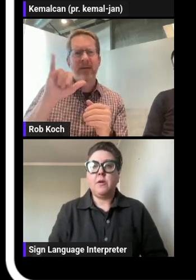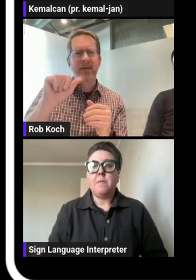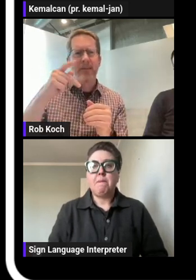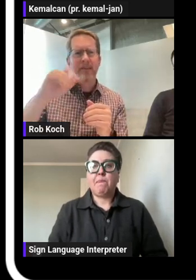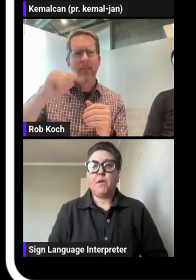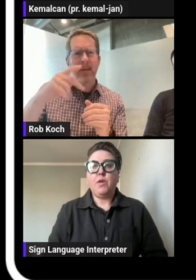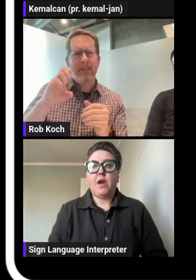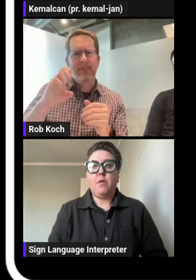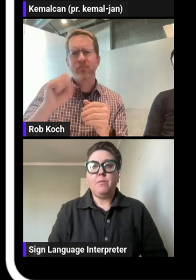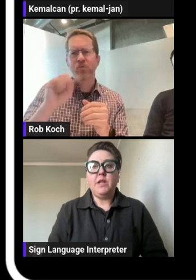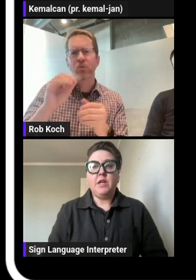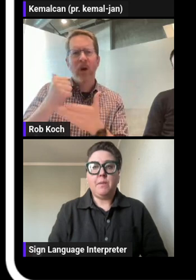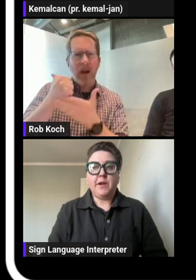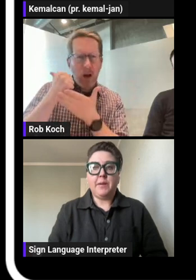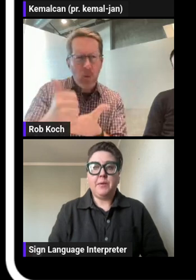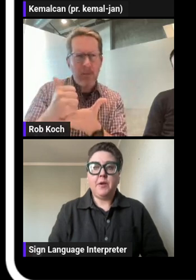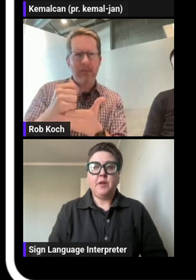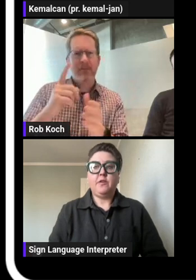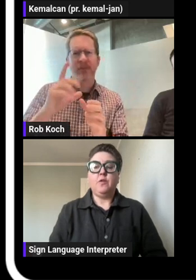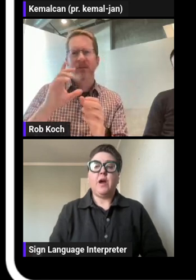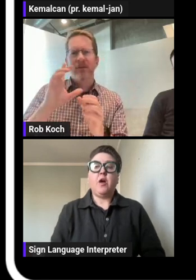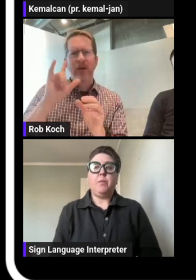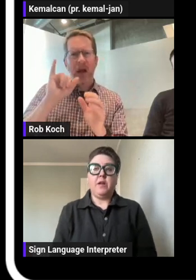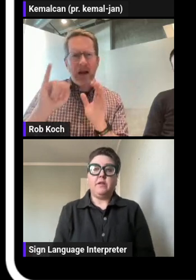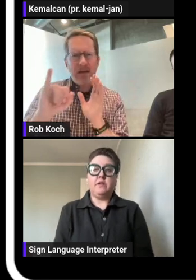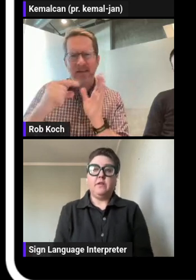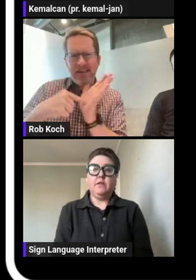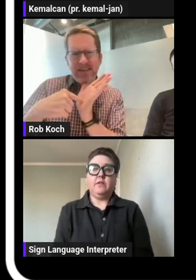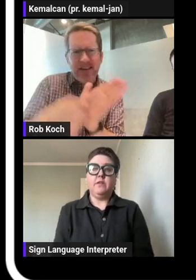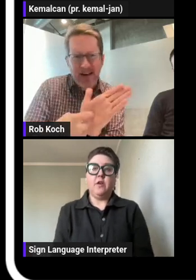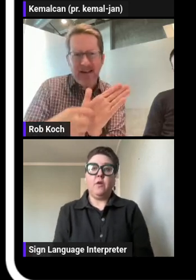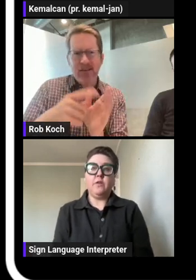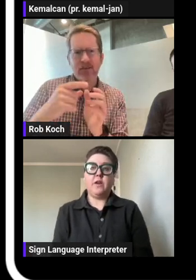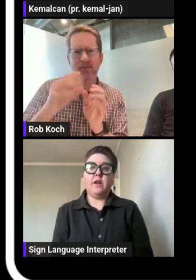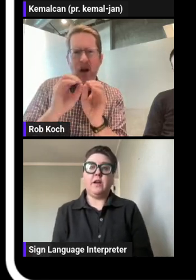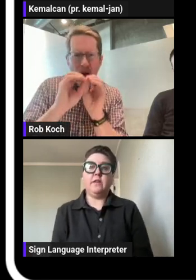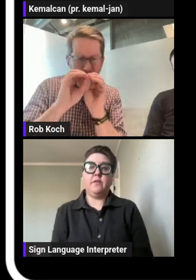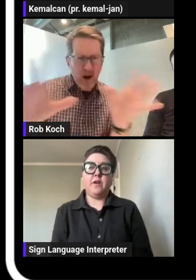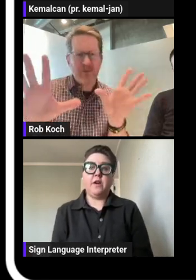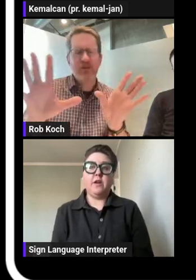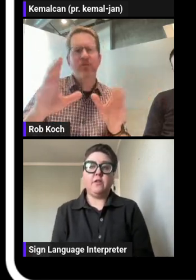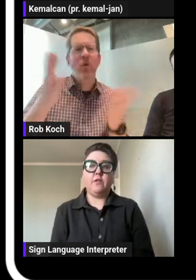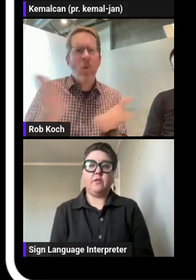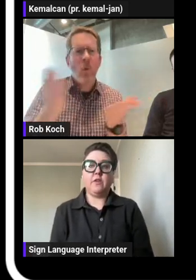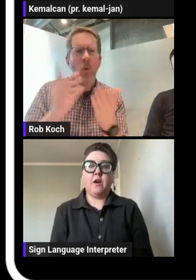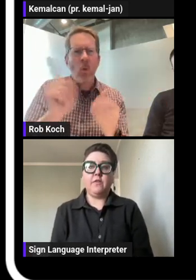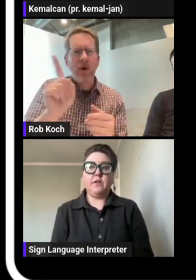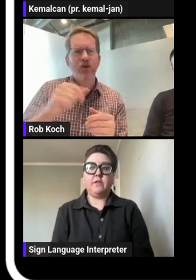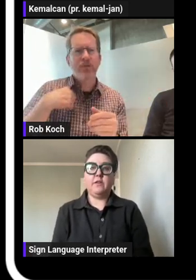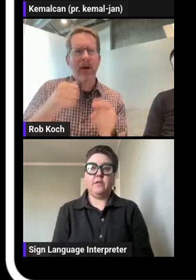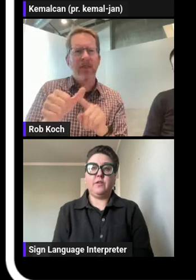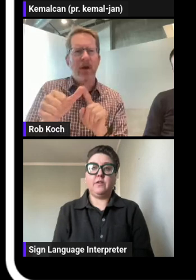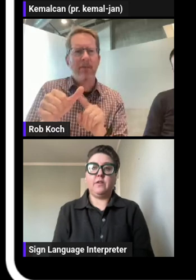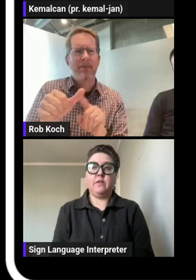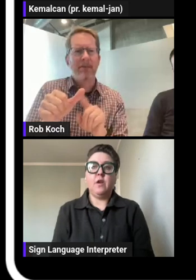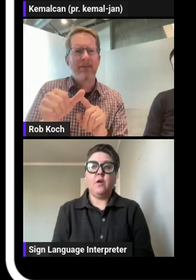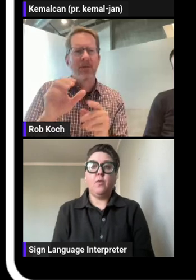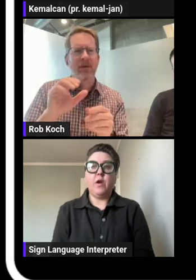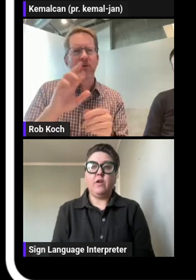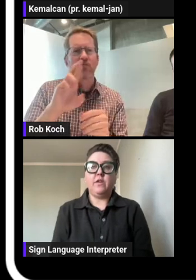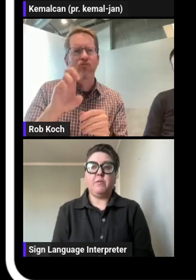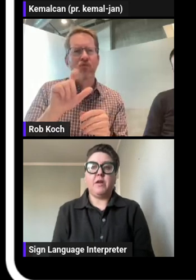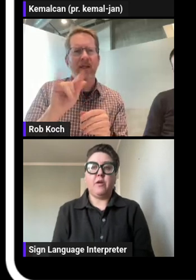you had without media pipe to help it denote and identify those obvious